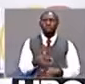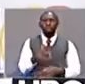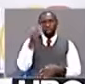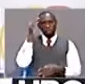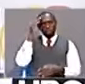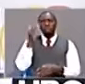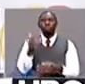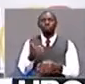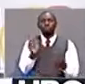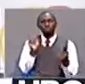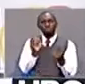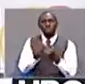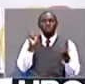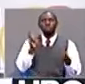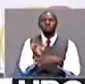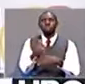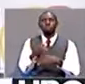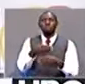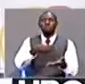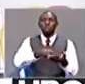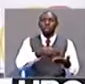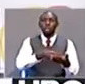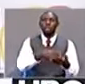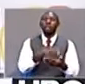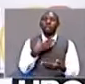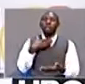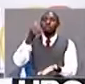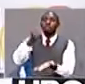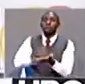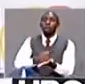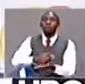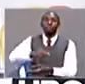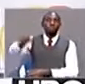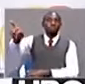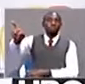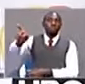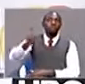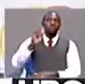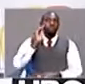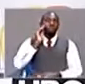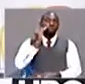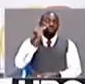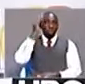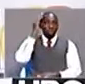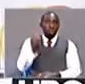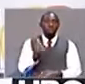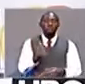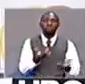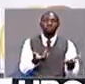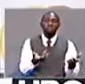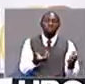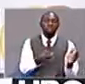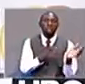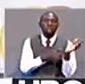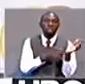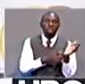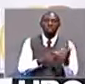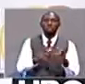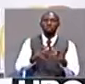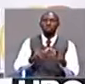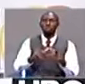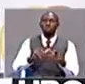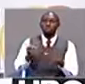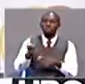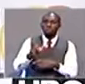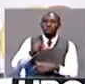of Finance. I said we need a bank in the extreme north of Busoga, because Buyende, Kamuli, Ruka, there were no banks.